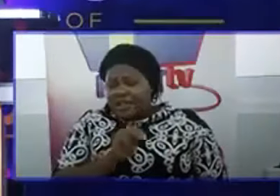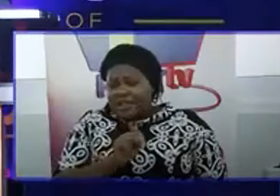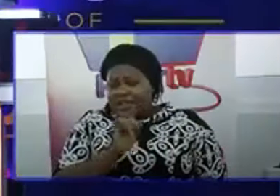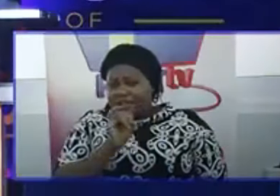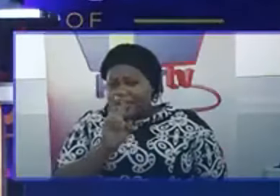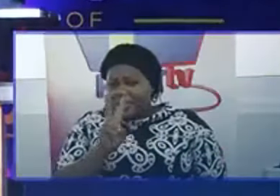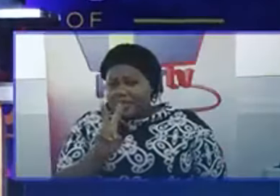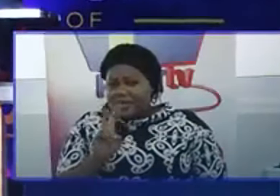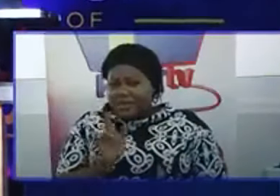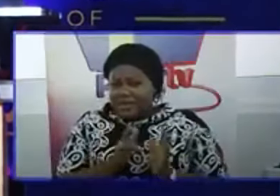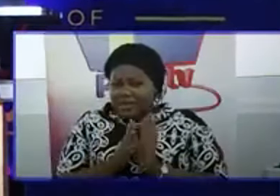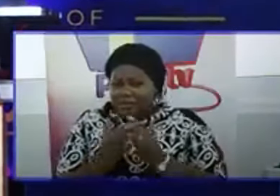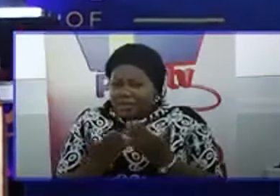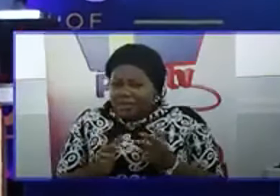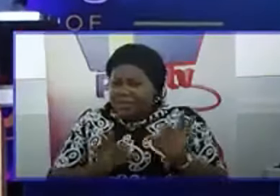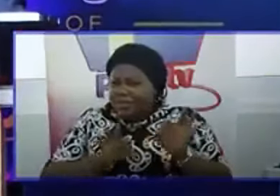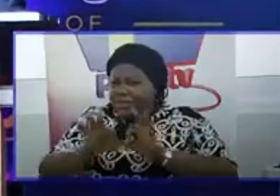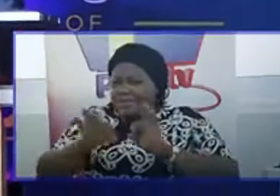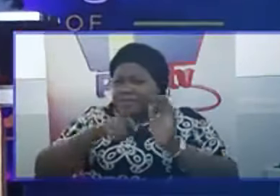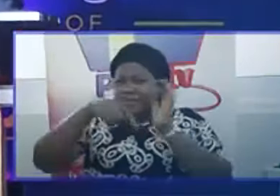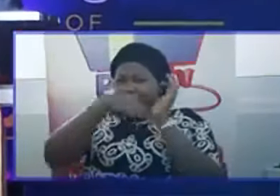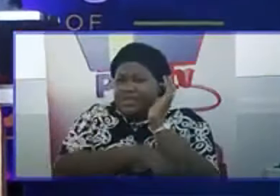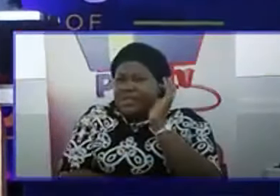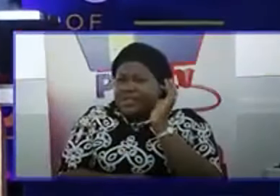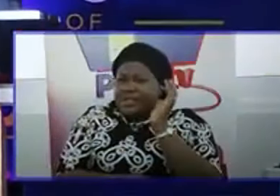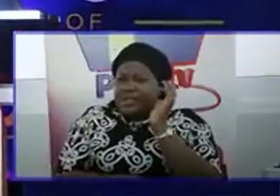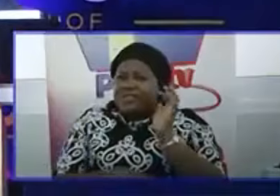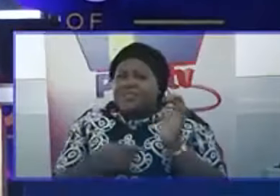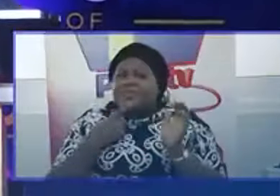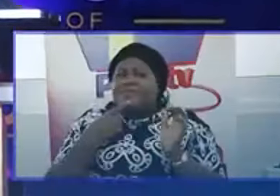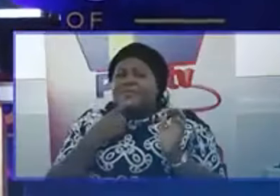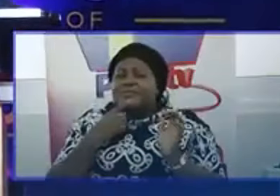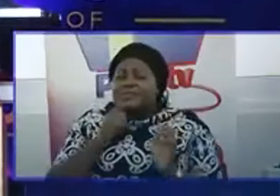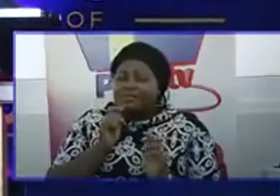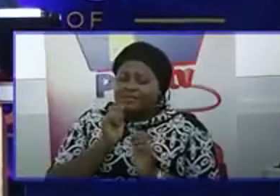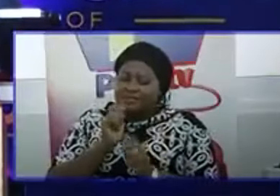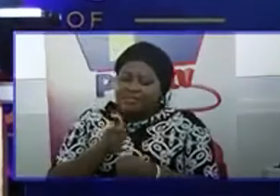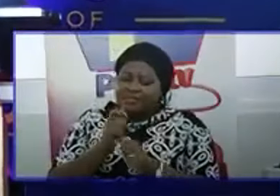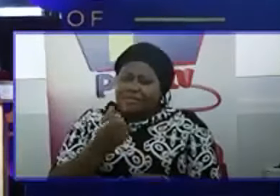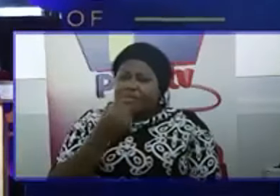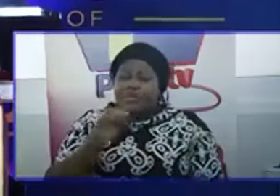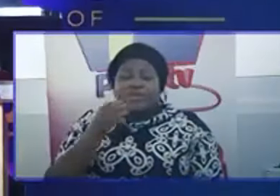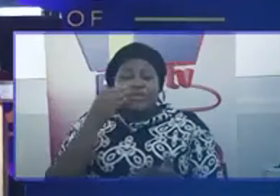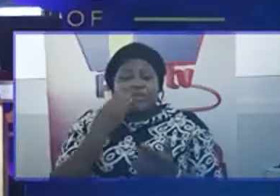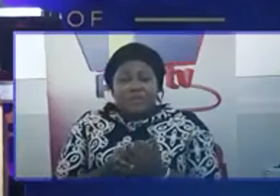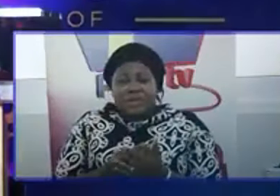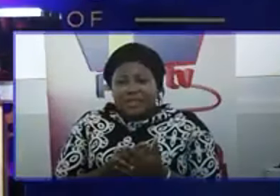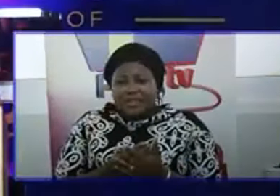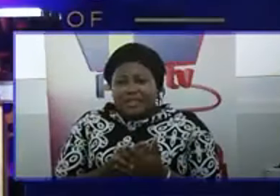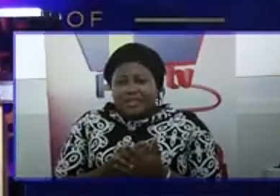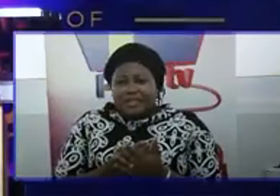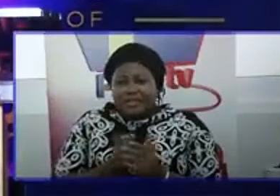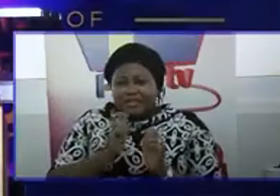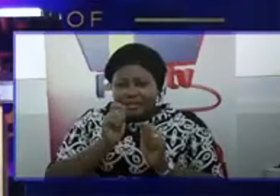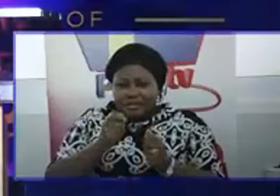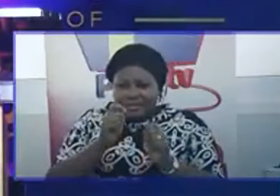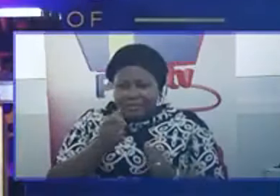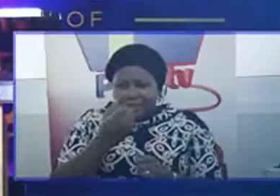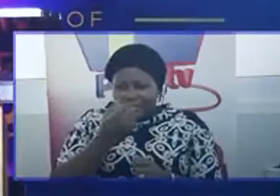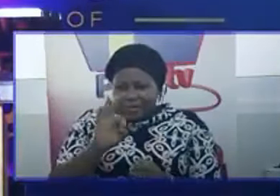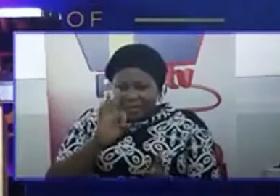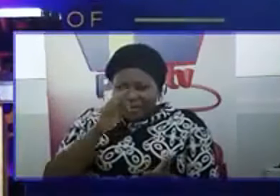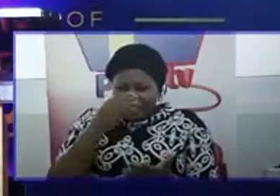the NIV makes it clear. It says talents of money. We will look at this talent of